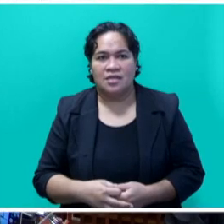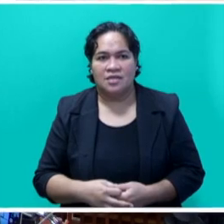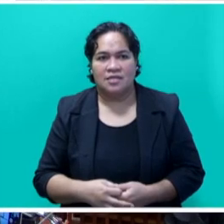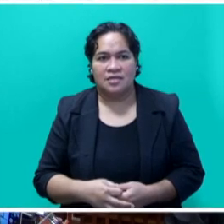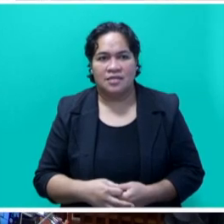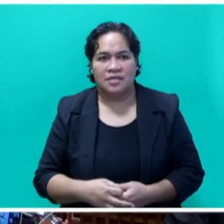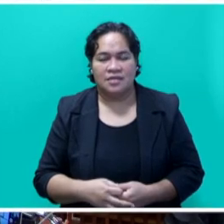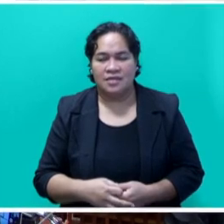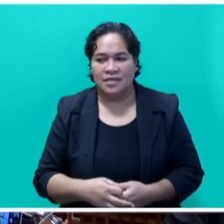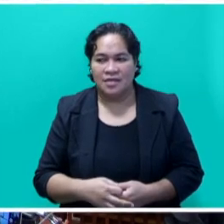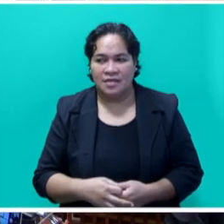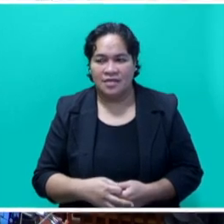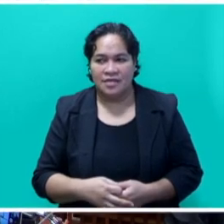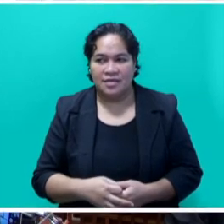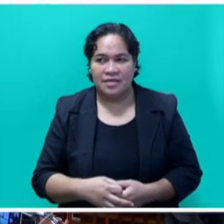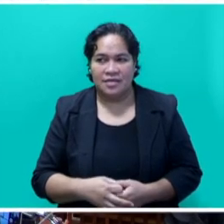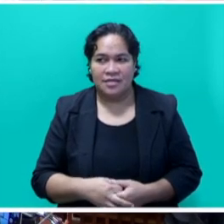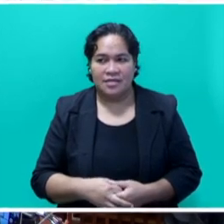agree.